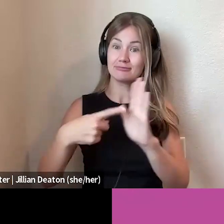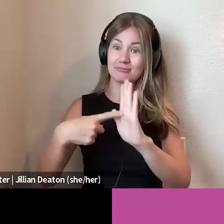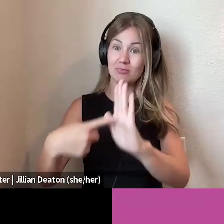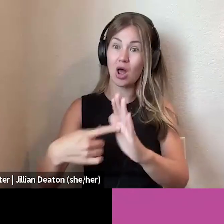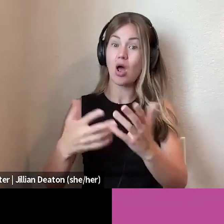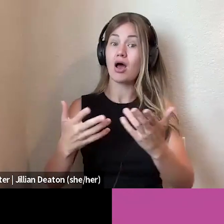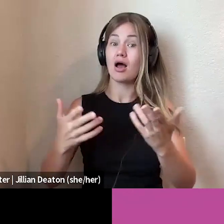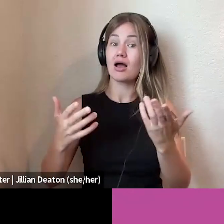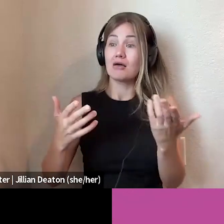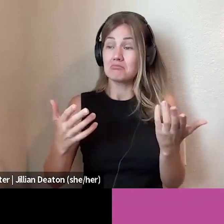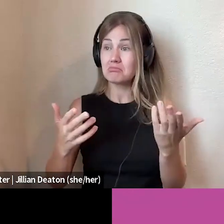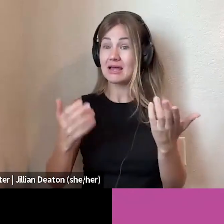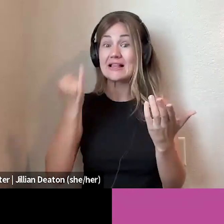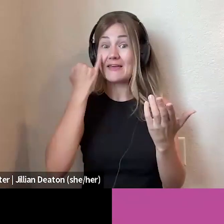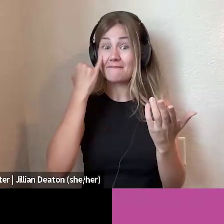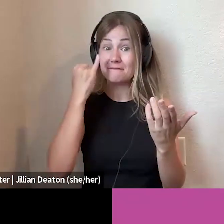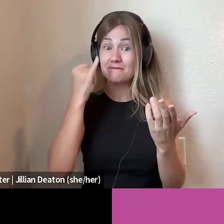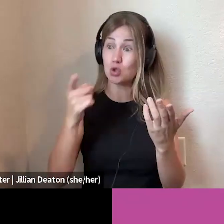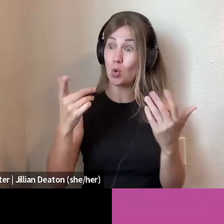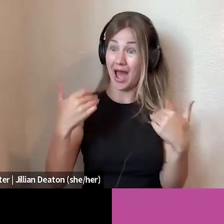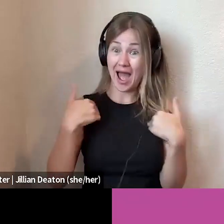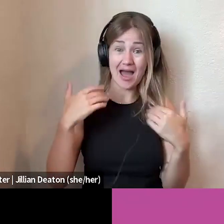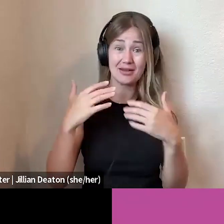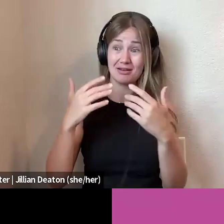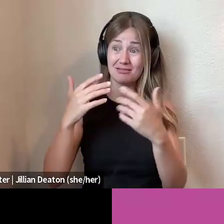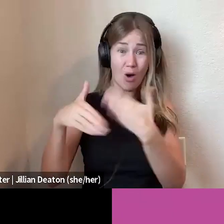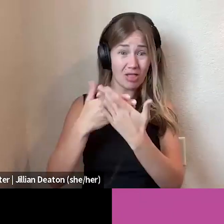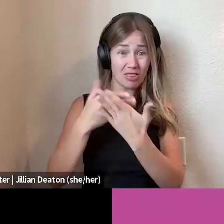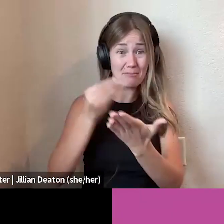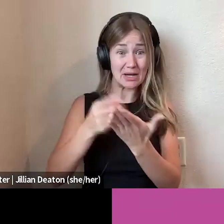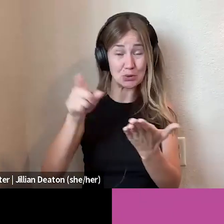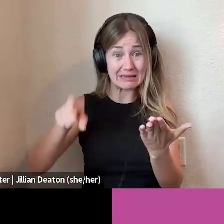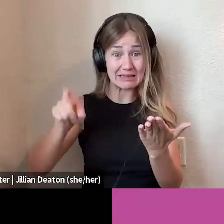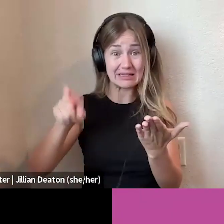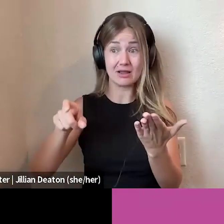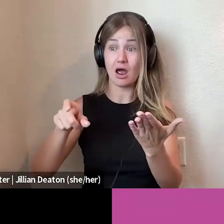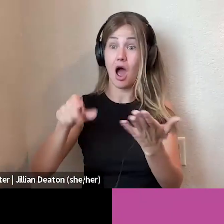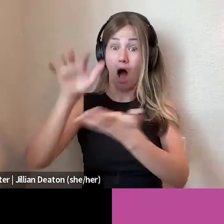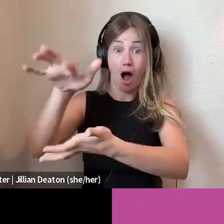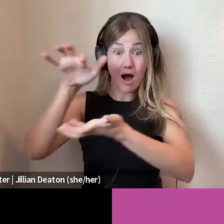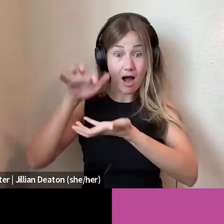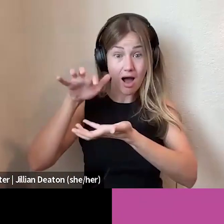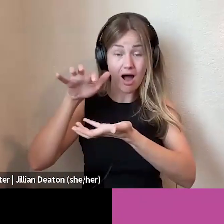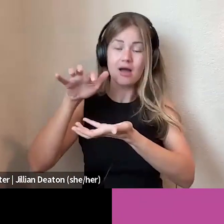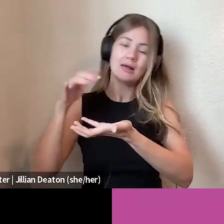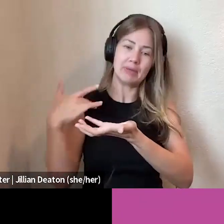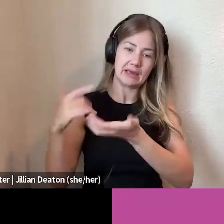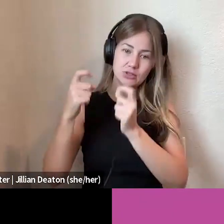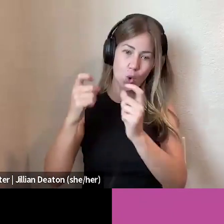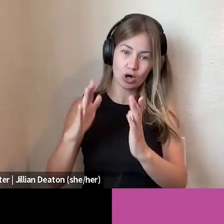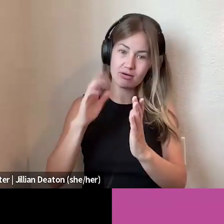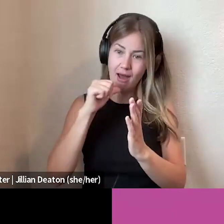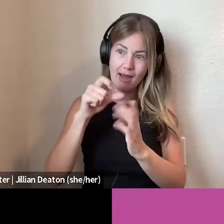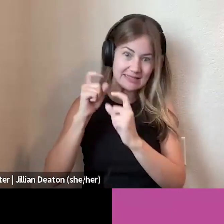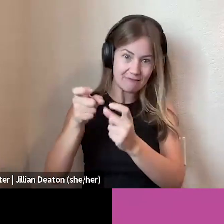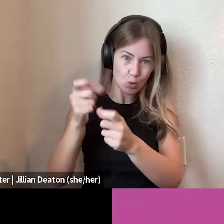this within reason, so that when you get that dollar amount, and usually the funder is not going to grant the whole thing, then you can sort of